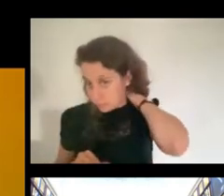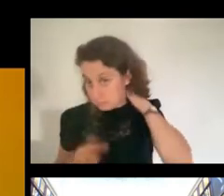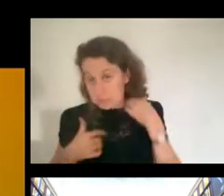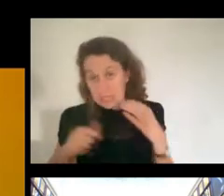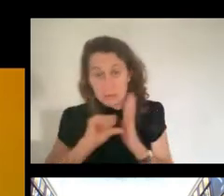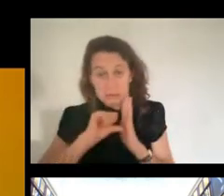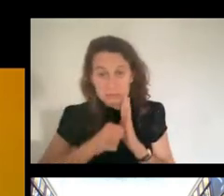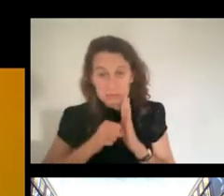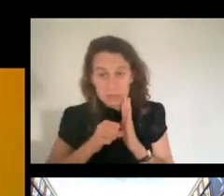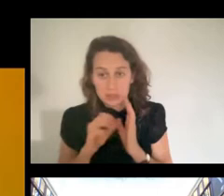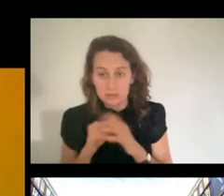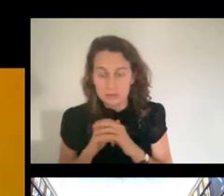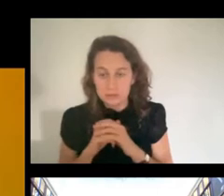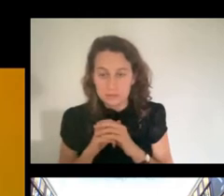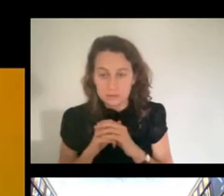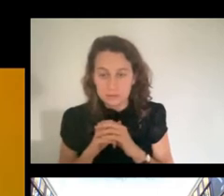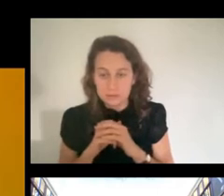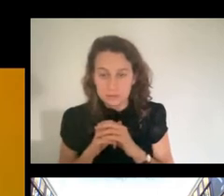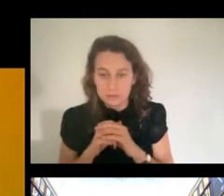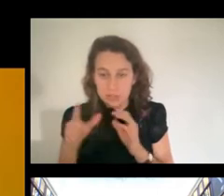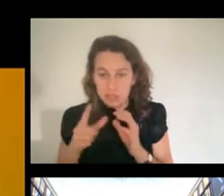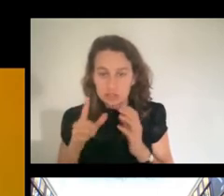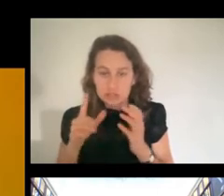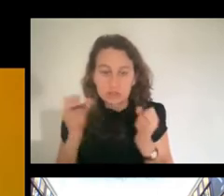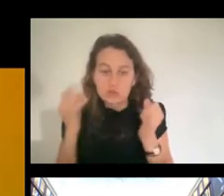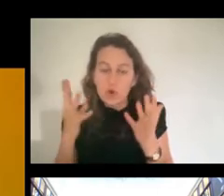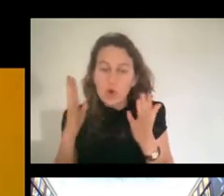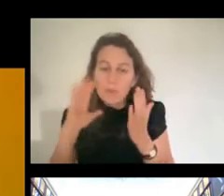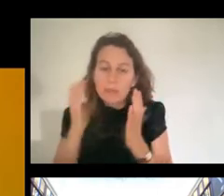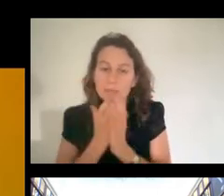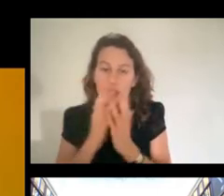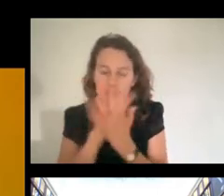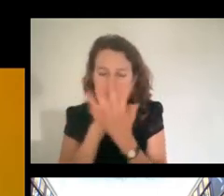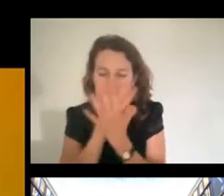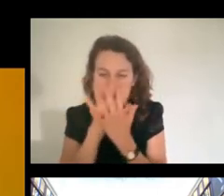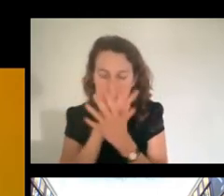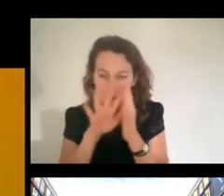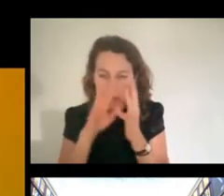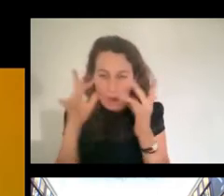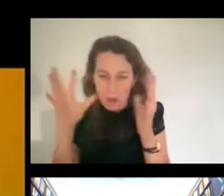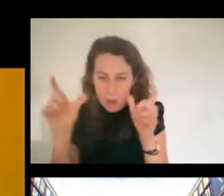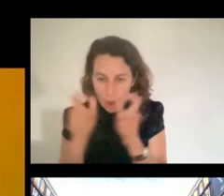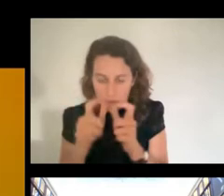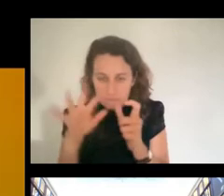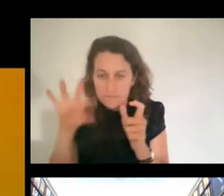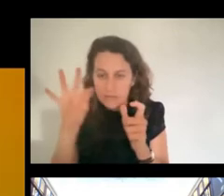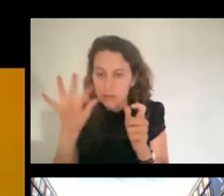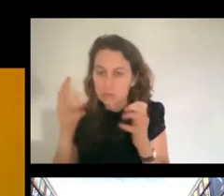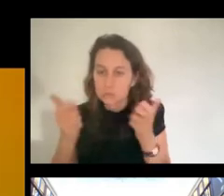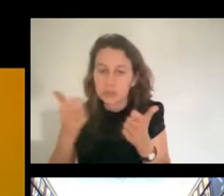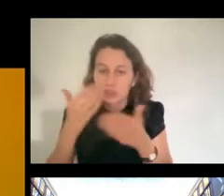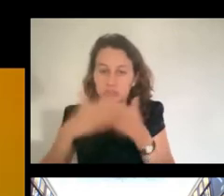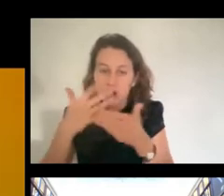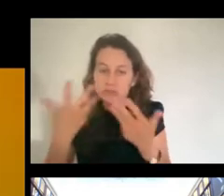impressed by how she filtered all these information and know exactly what to process into